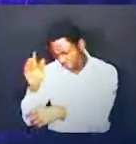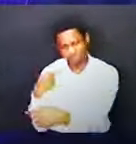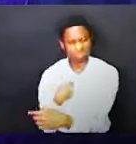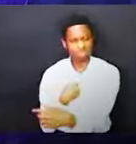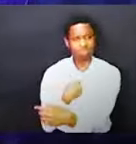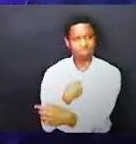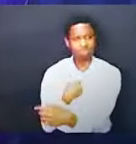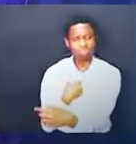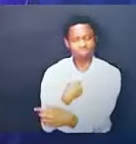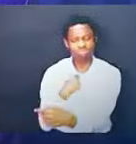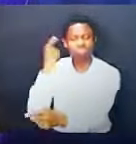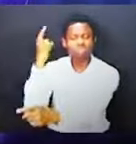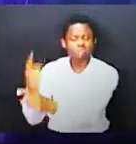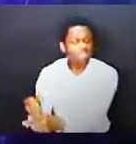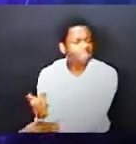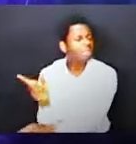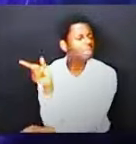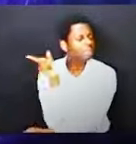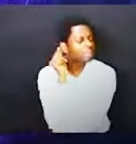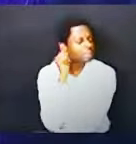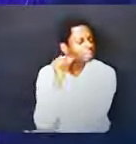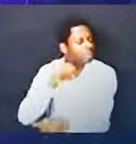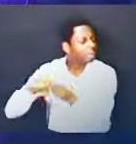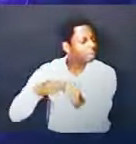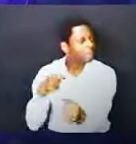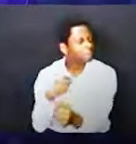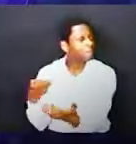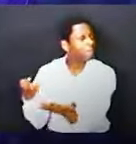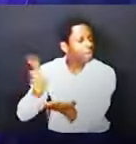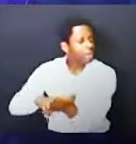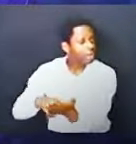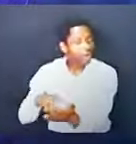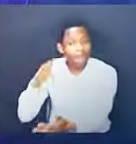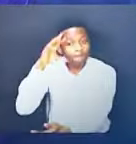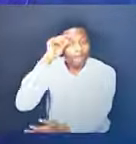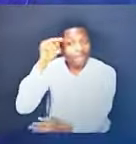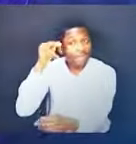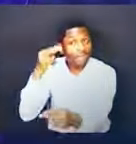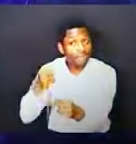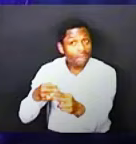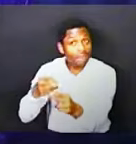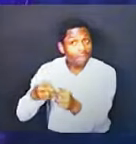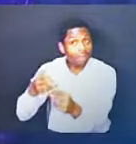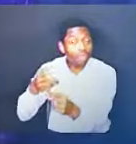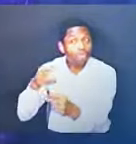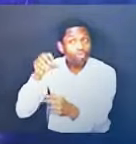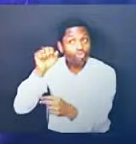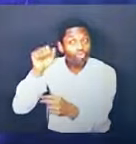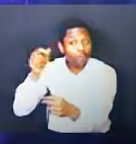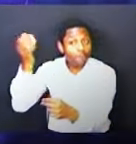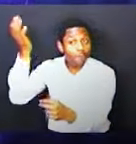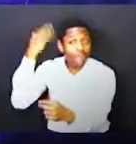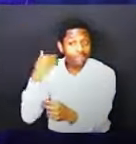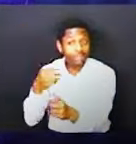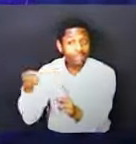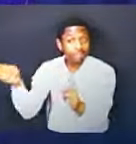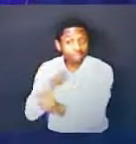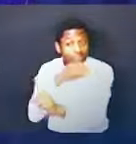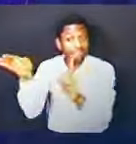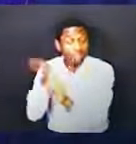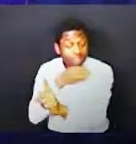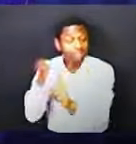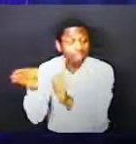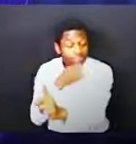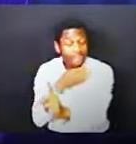They only heard the report. The man who formerly persecuted us is now preaching the faith he